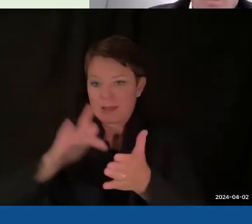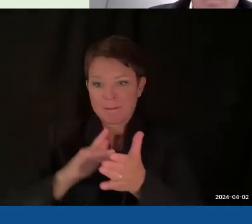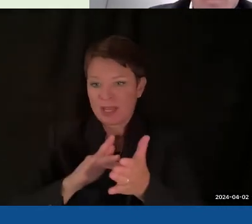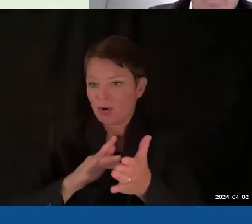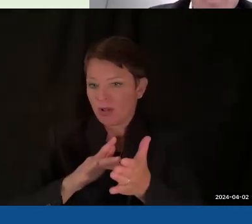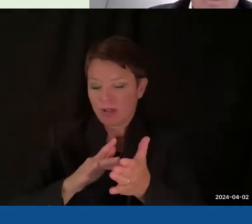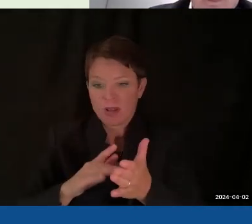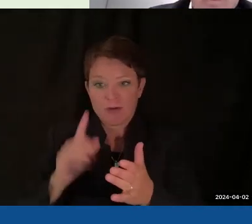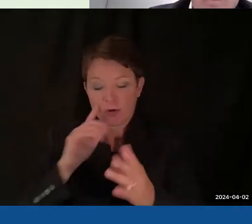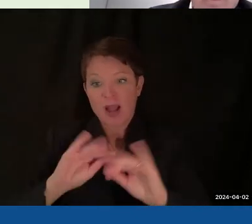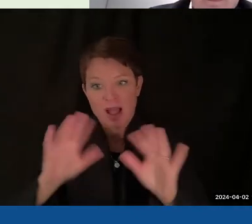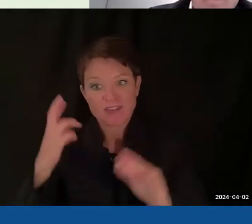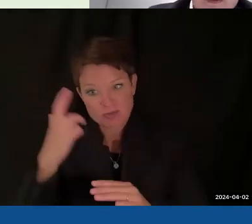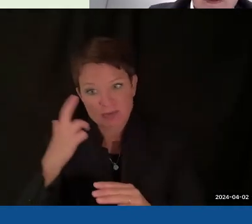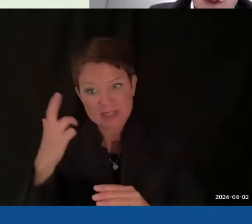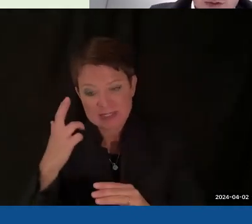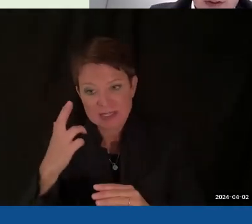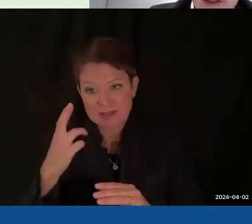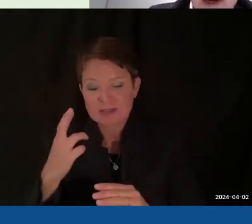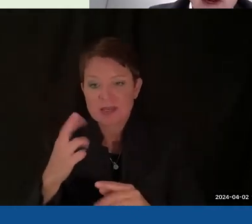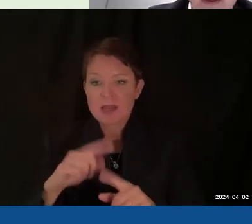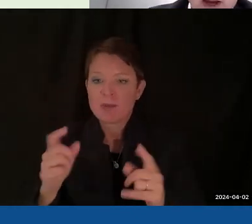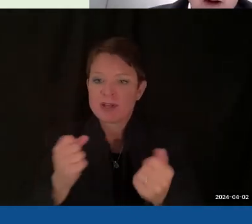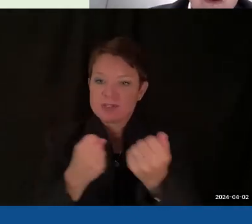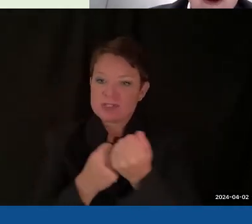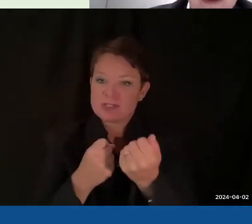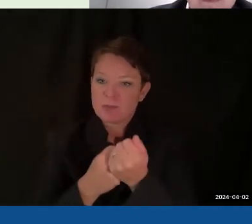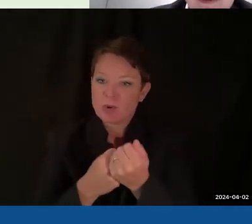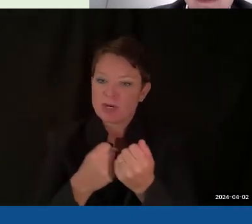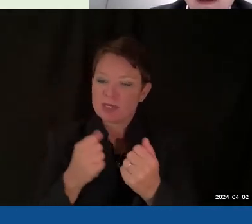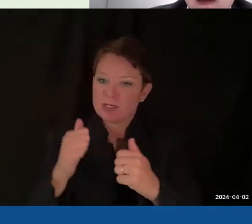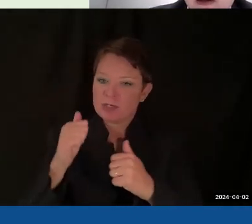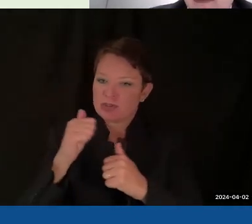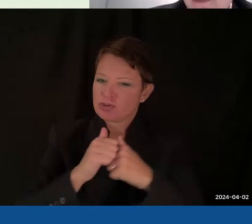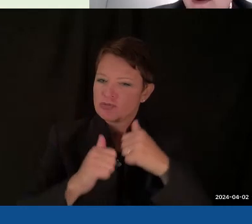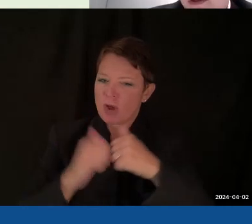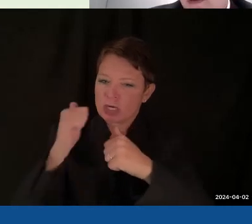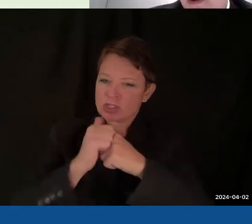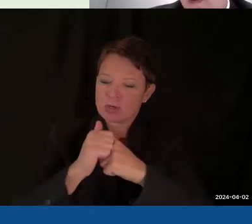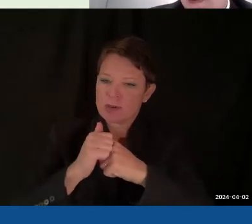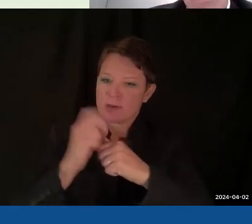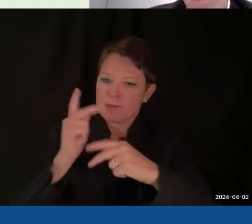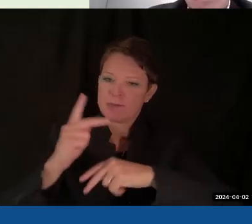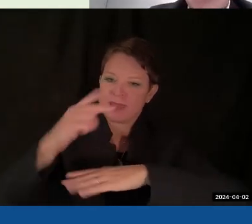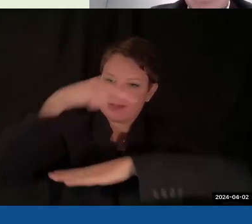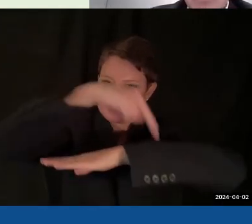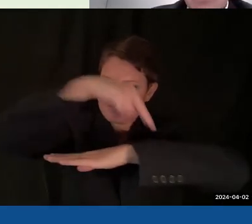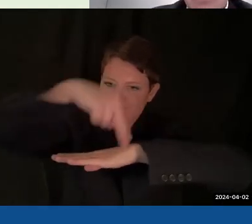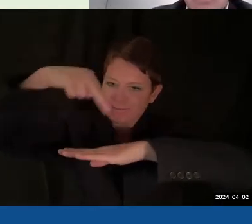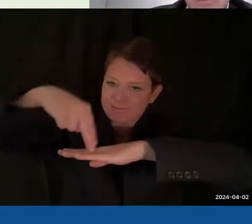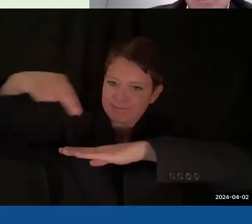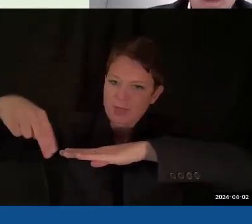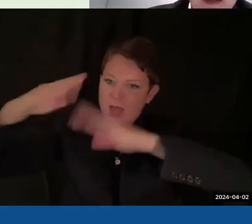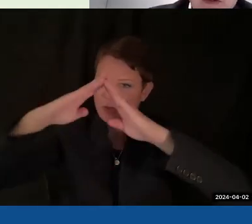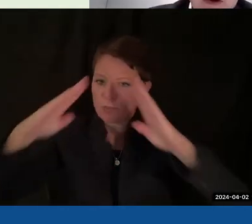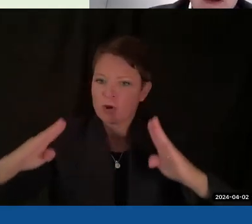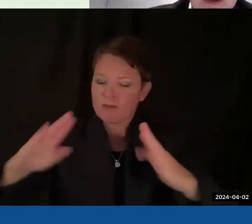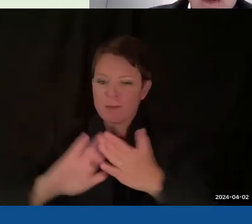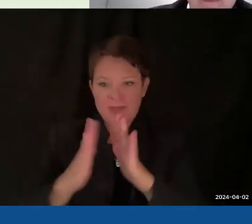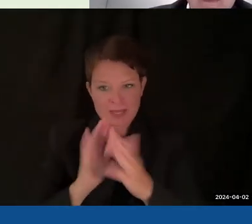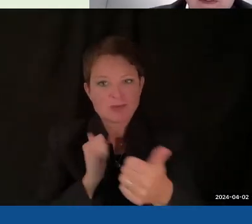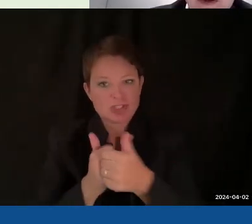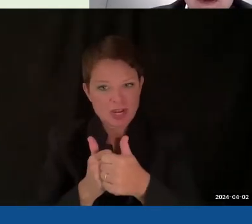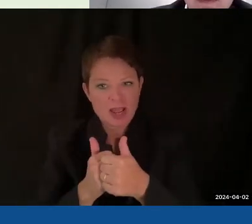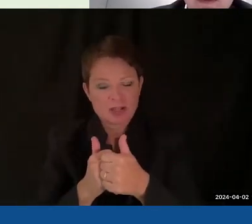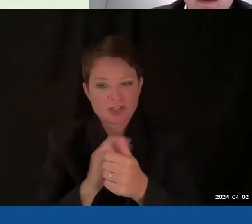for obvious reasons. And so be able to support structurally occupancy on top of the roof, it becomes a real